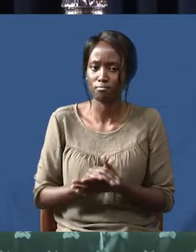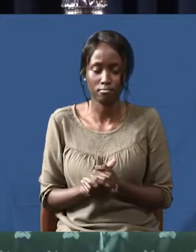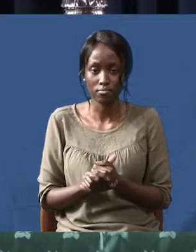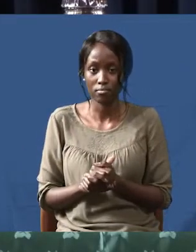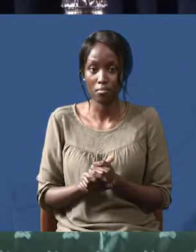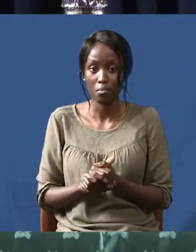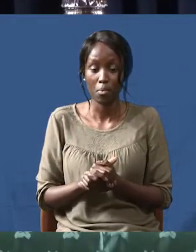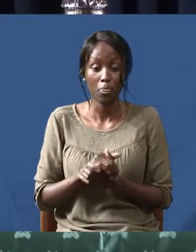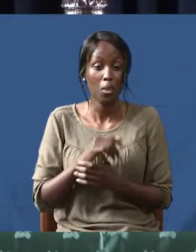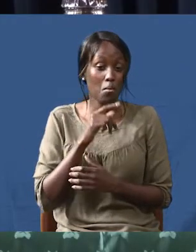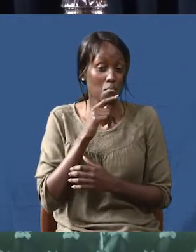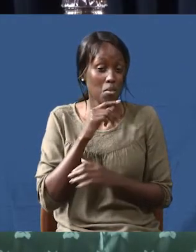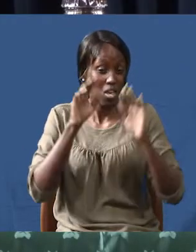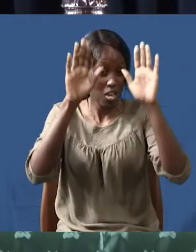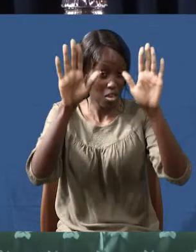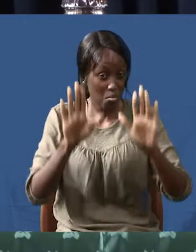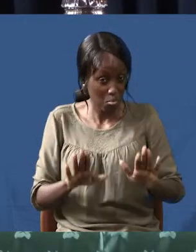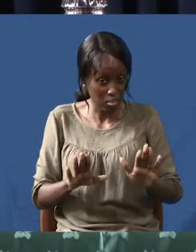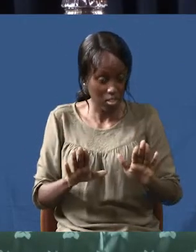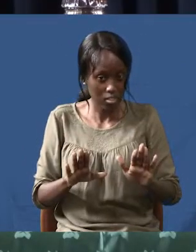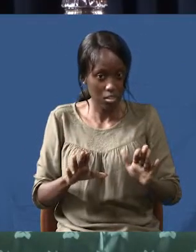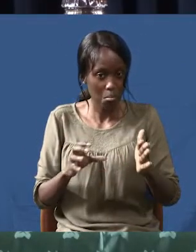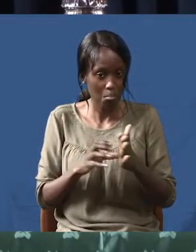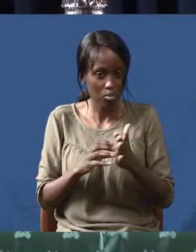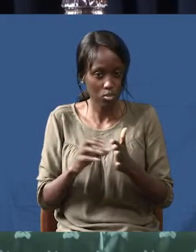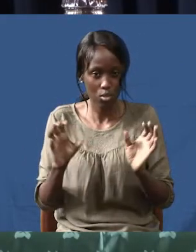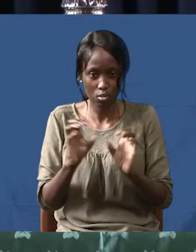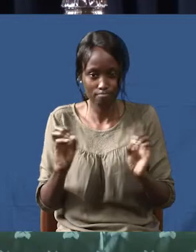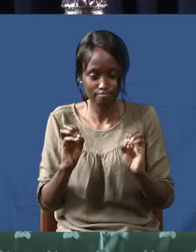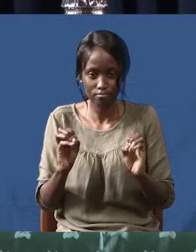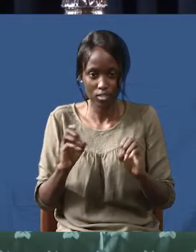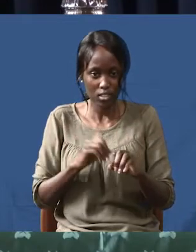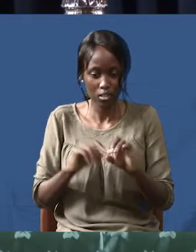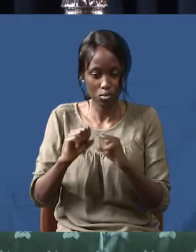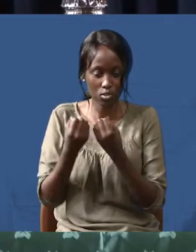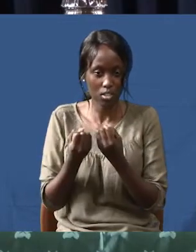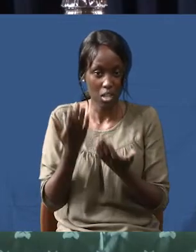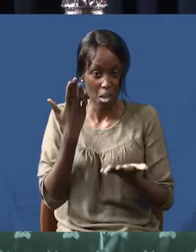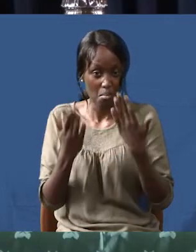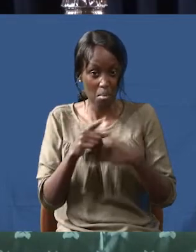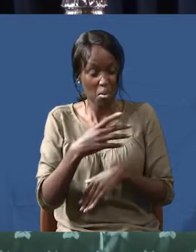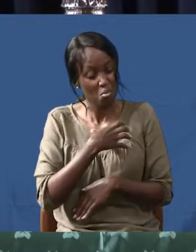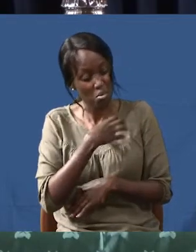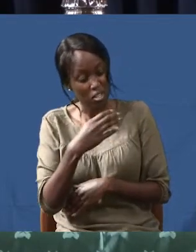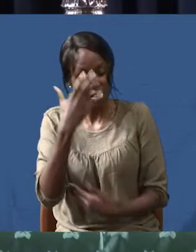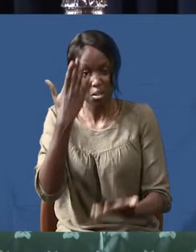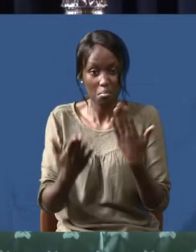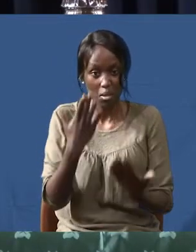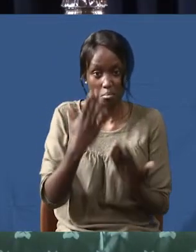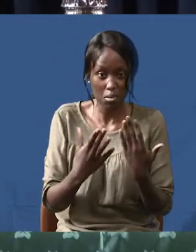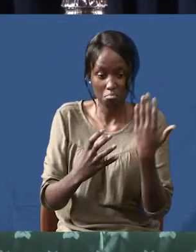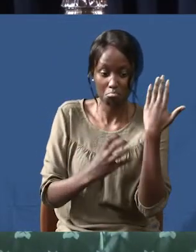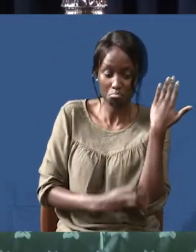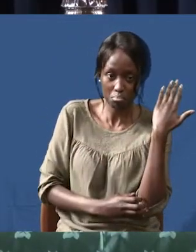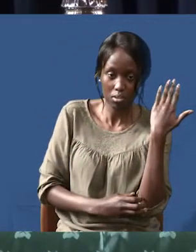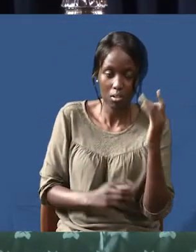It doesn't matter your standing in society. You could be wealthy, you could be greatly